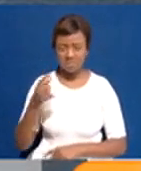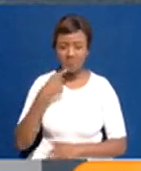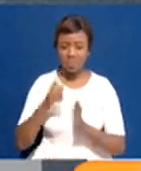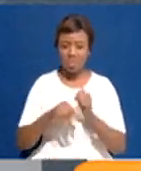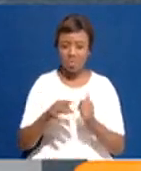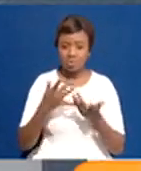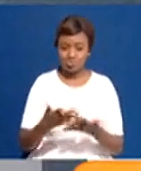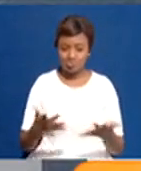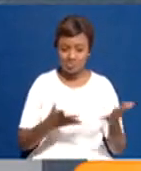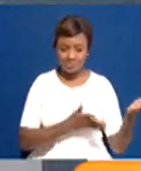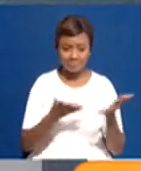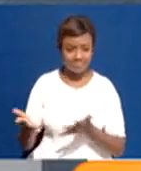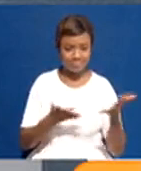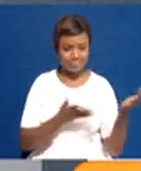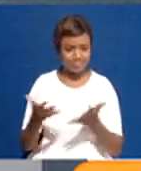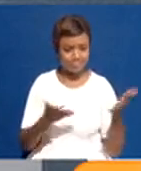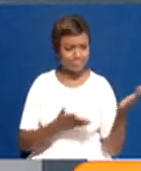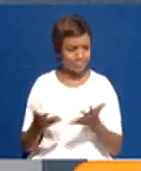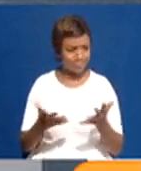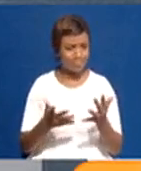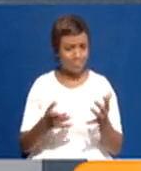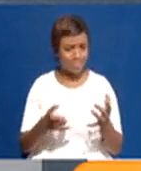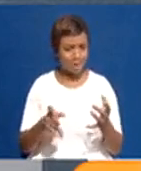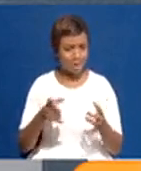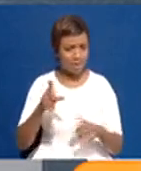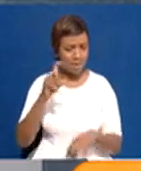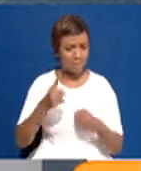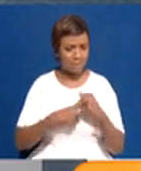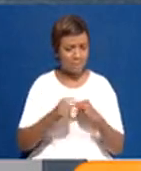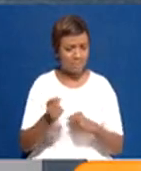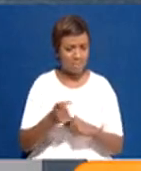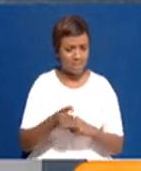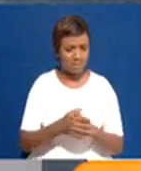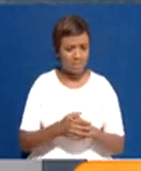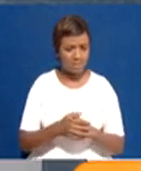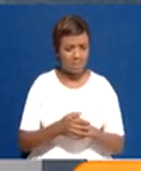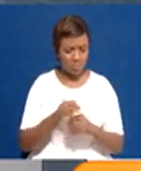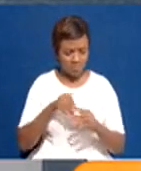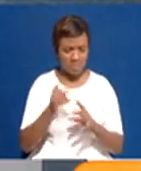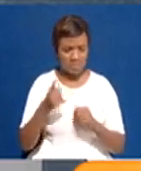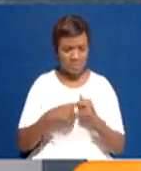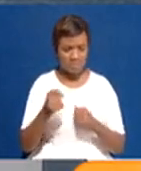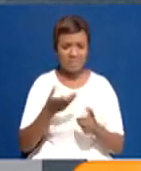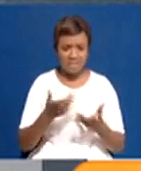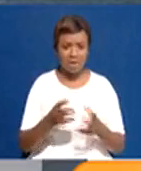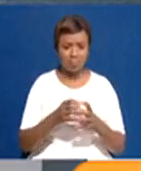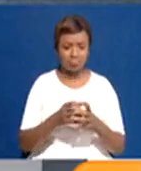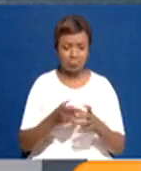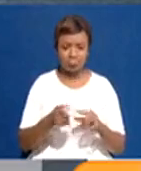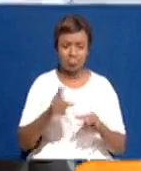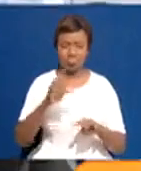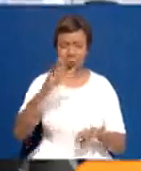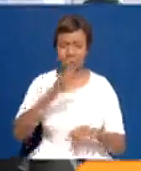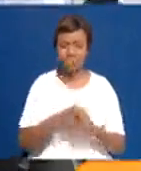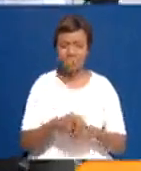6 months after President William Ruto ordered that all cargo clearance be reverted to the port of Mombasa. Speaking in